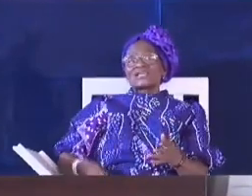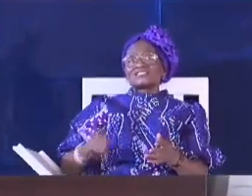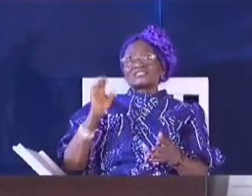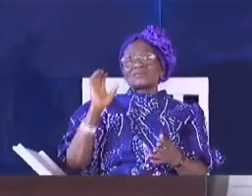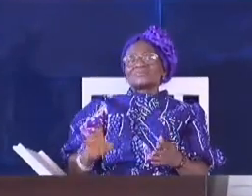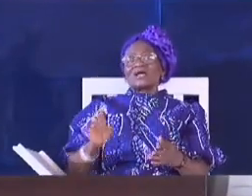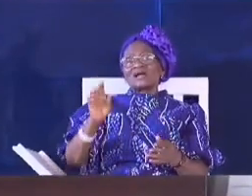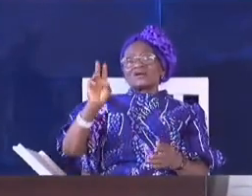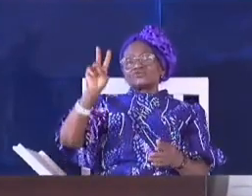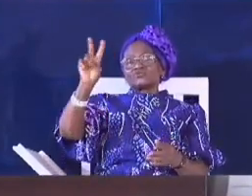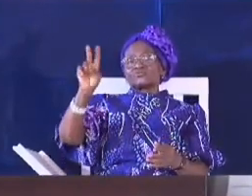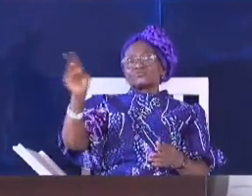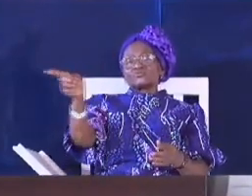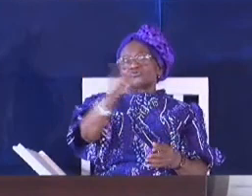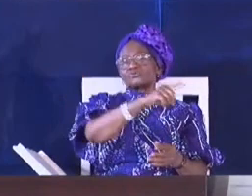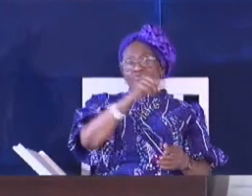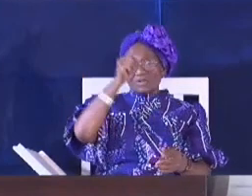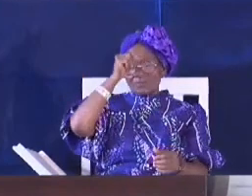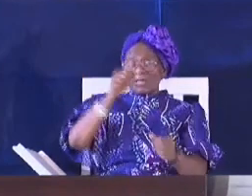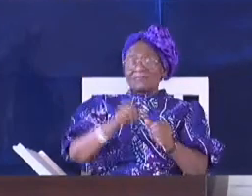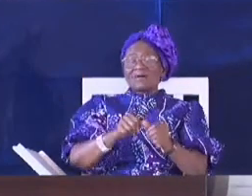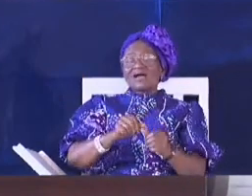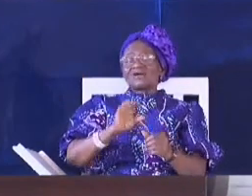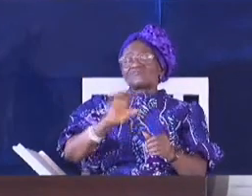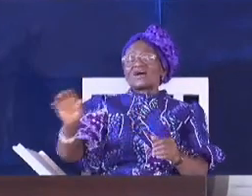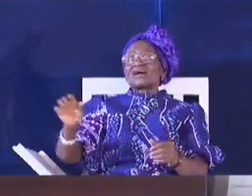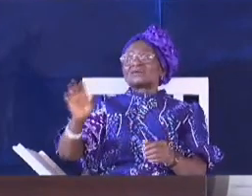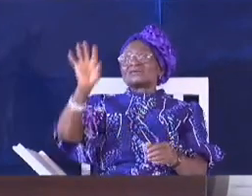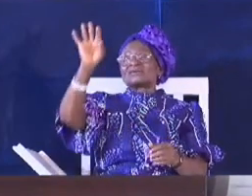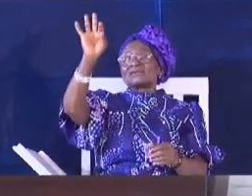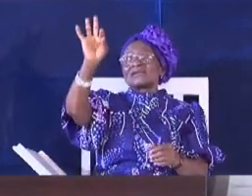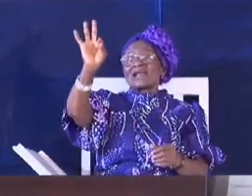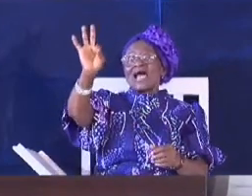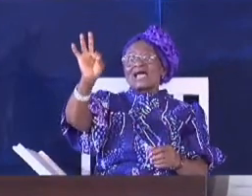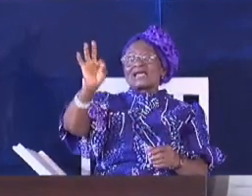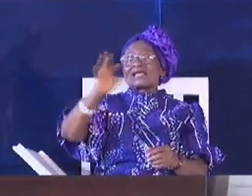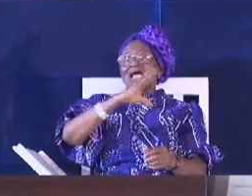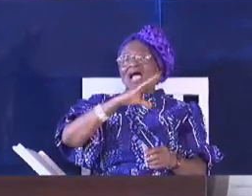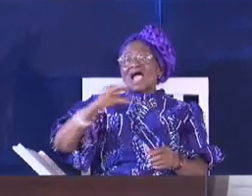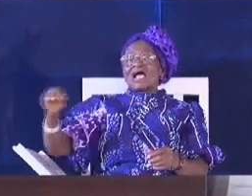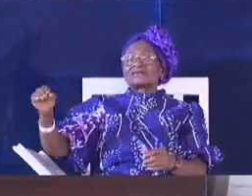you remember verse 9 and 10.